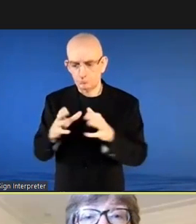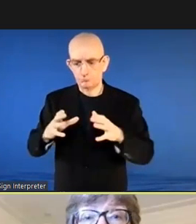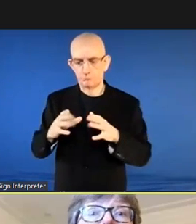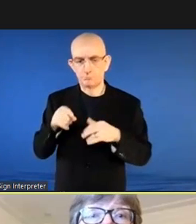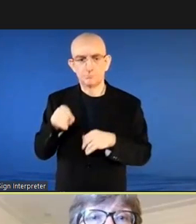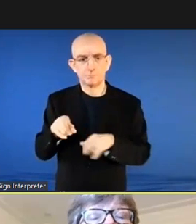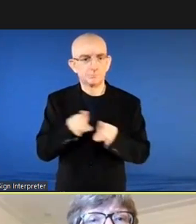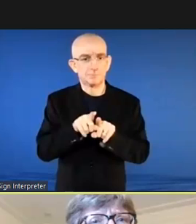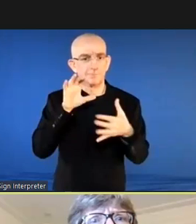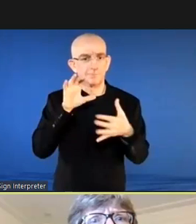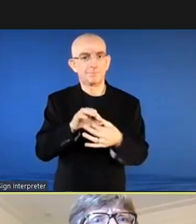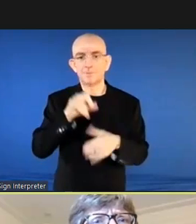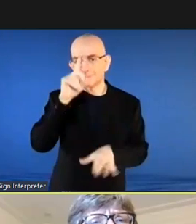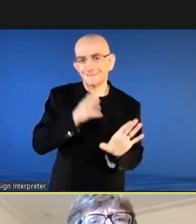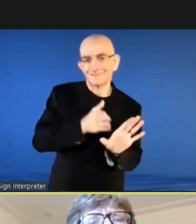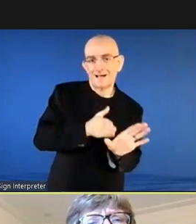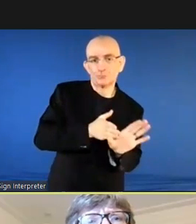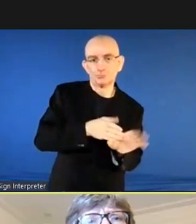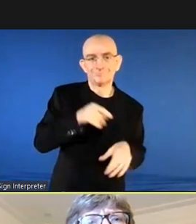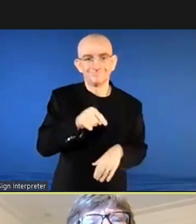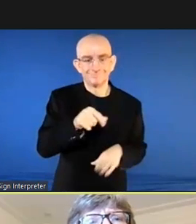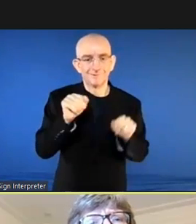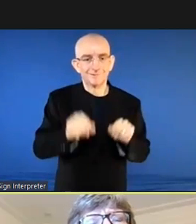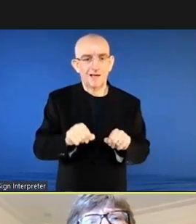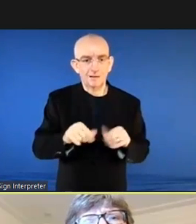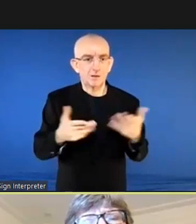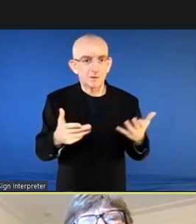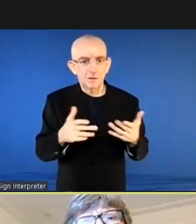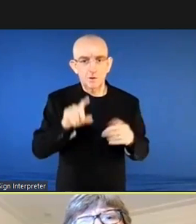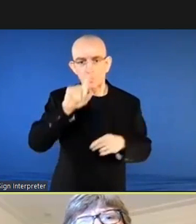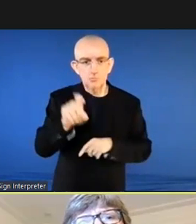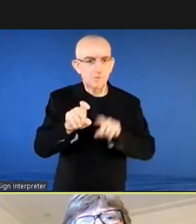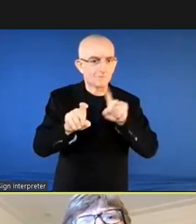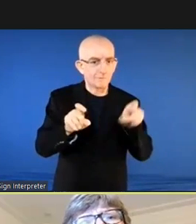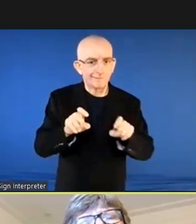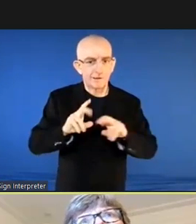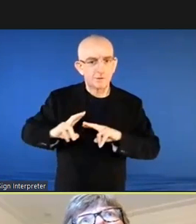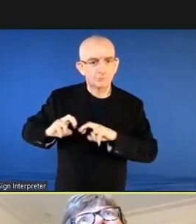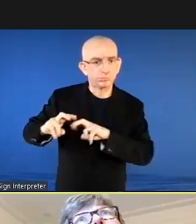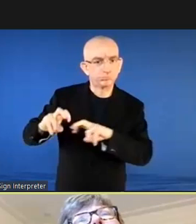even censuses, actually. I think, in fact, Uganda, I think they have included them in the census.